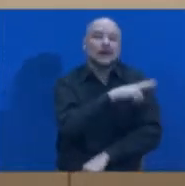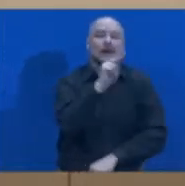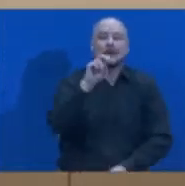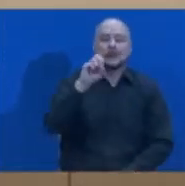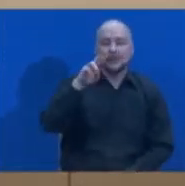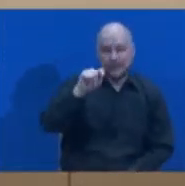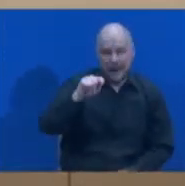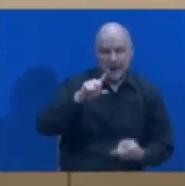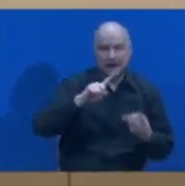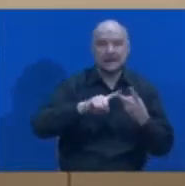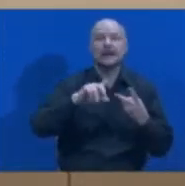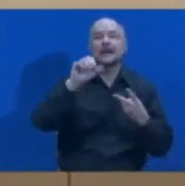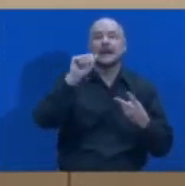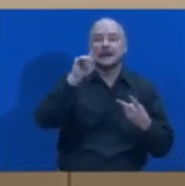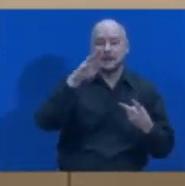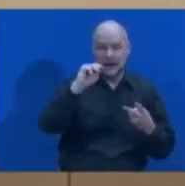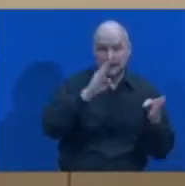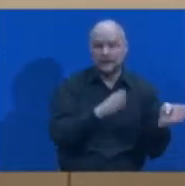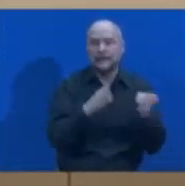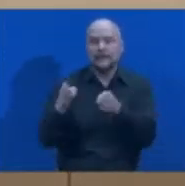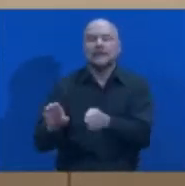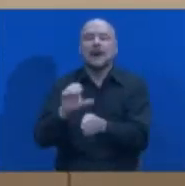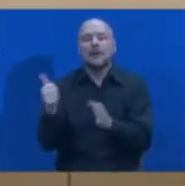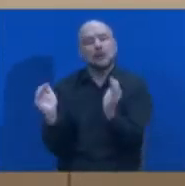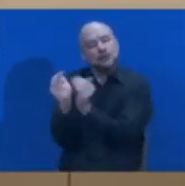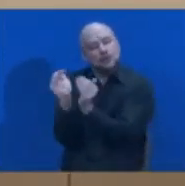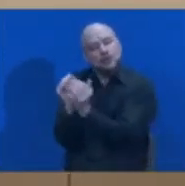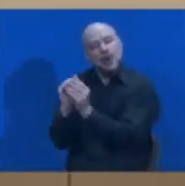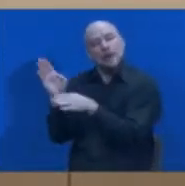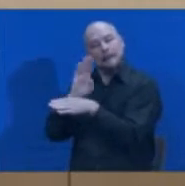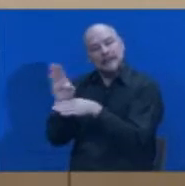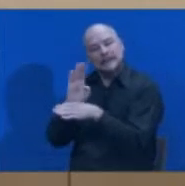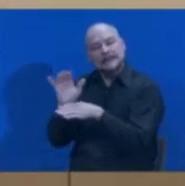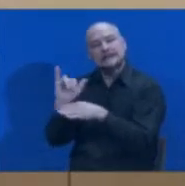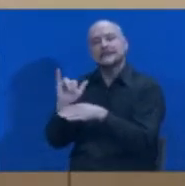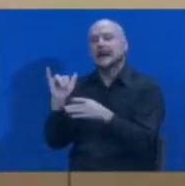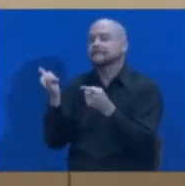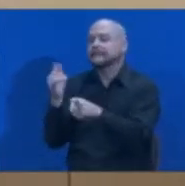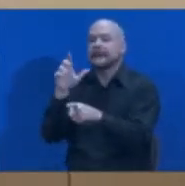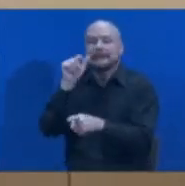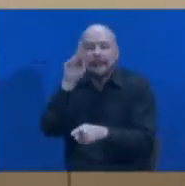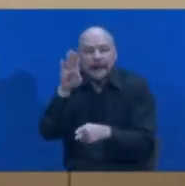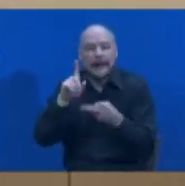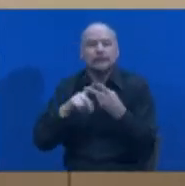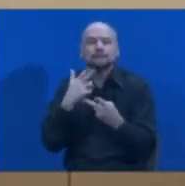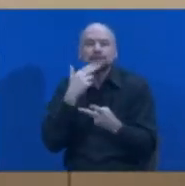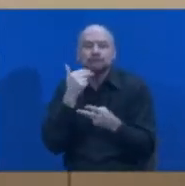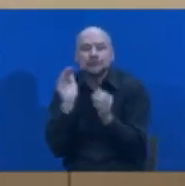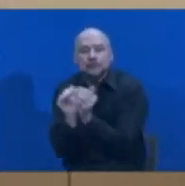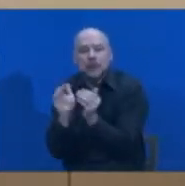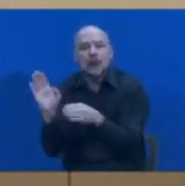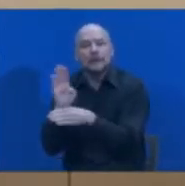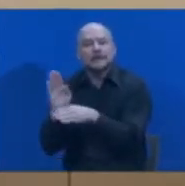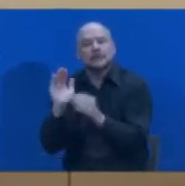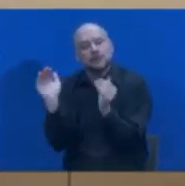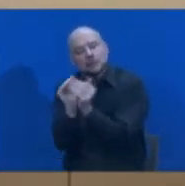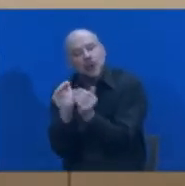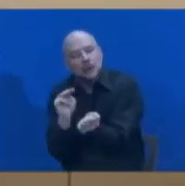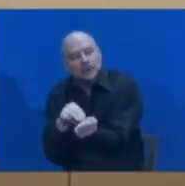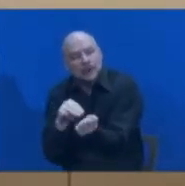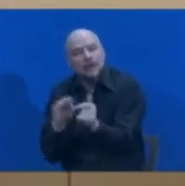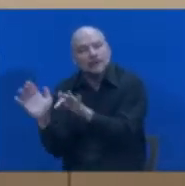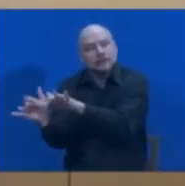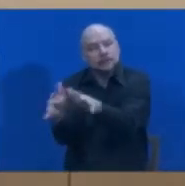community. We already have some community-based organizations, providers who are doing some testing, and we want to work with them